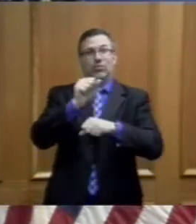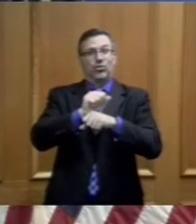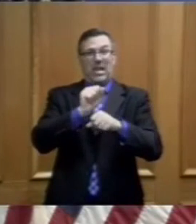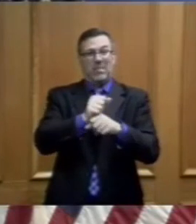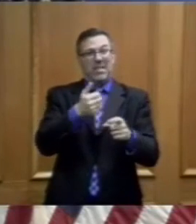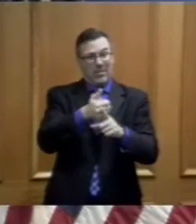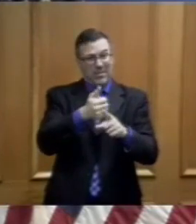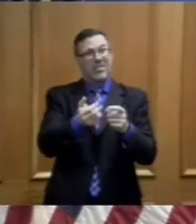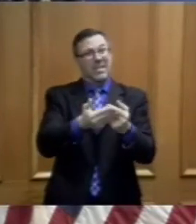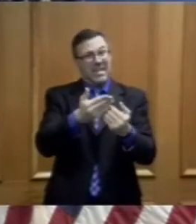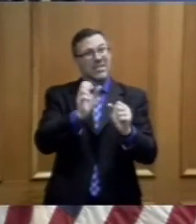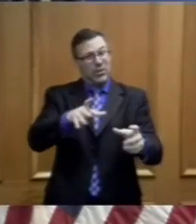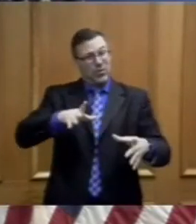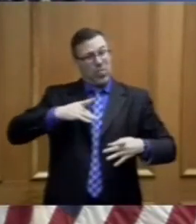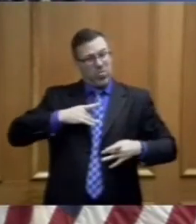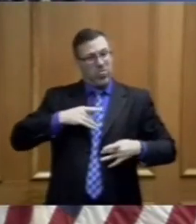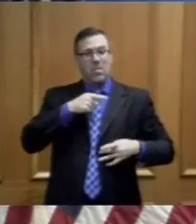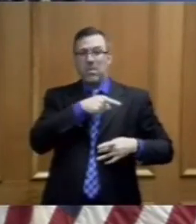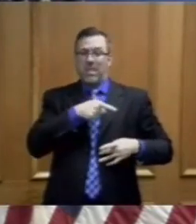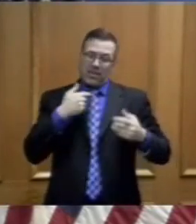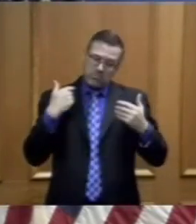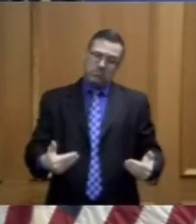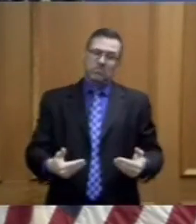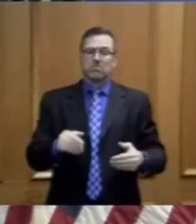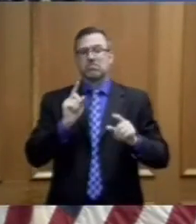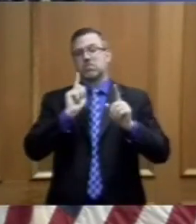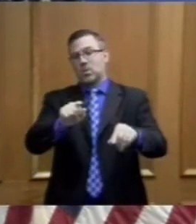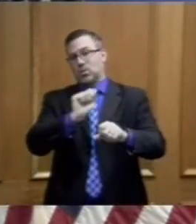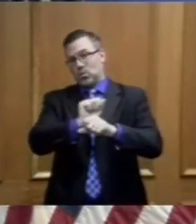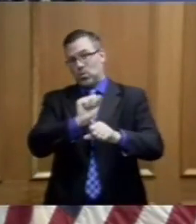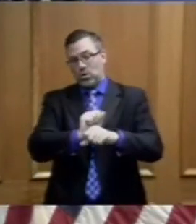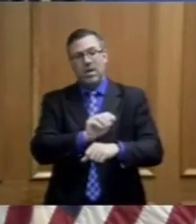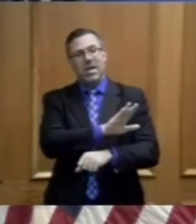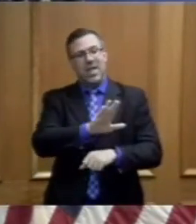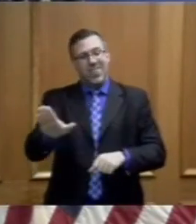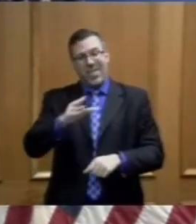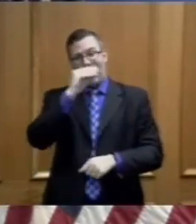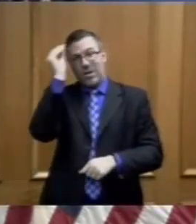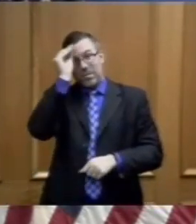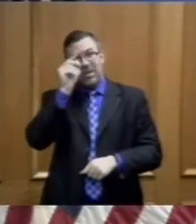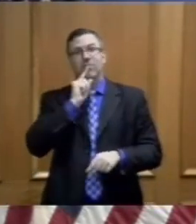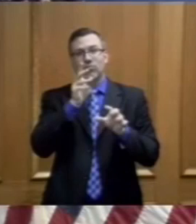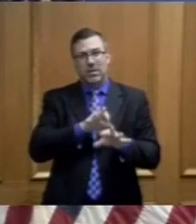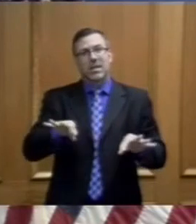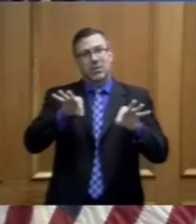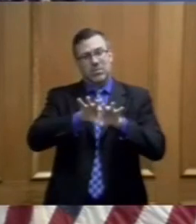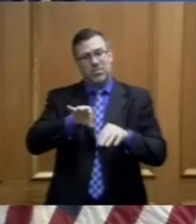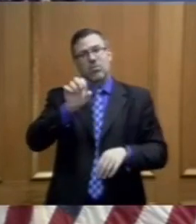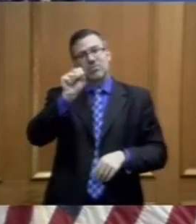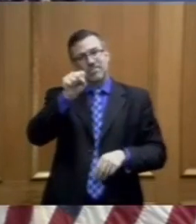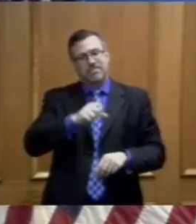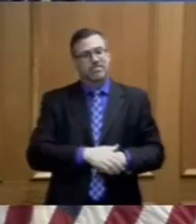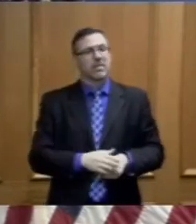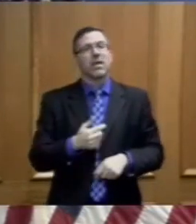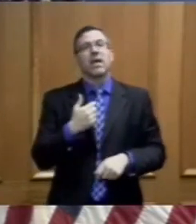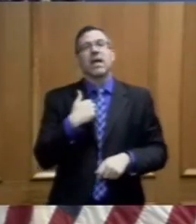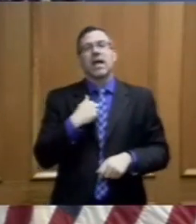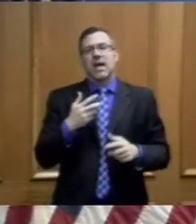this. Their opinions certainly do influence and are very important. I've actually consulted